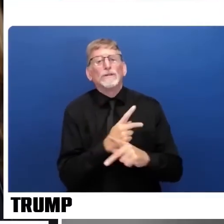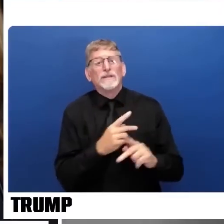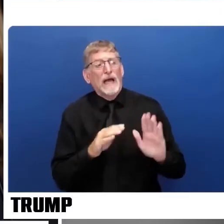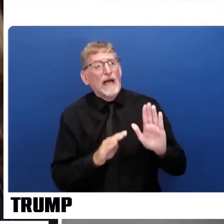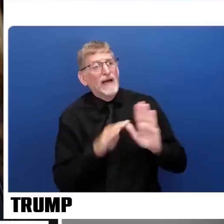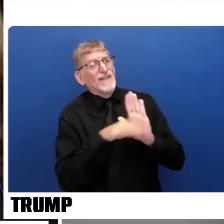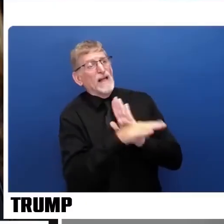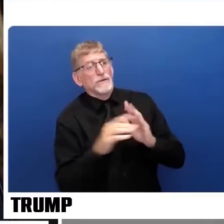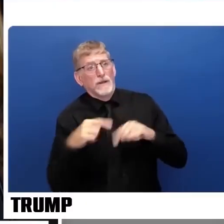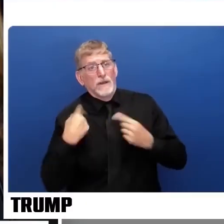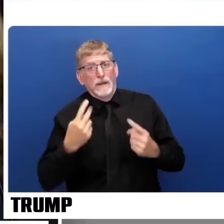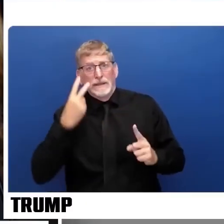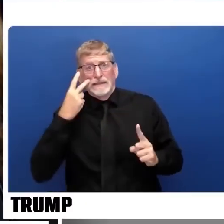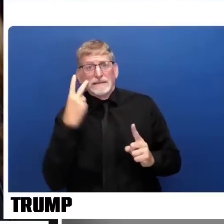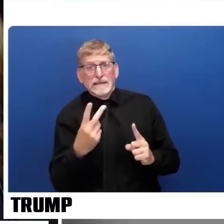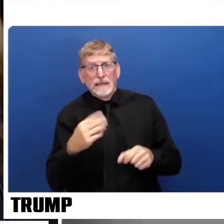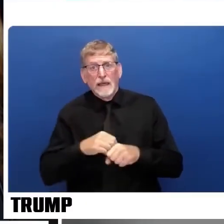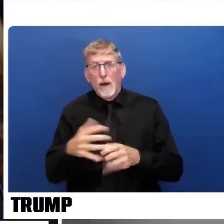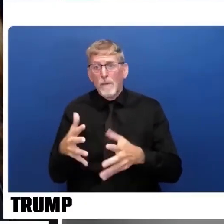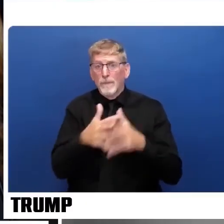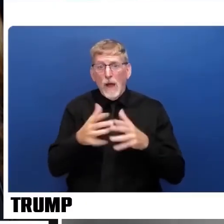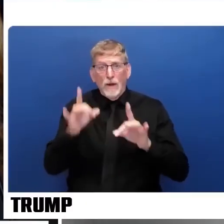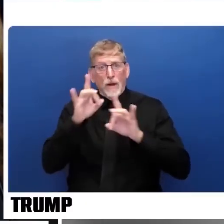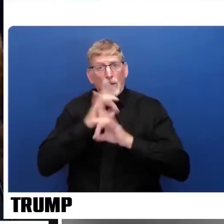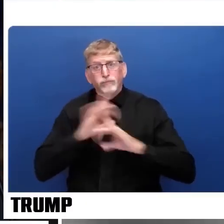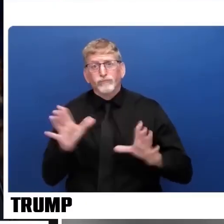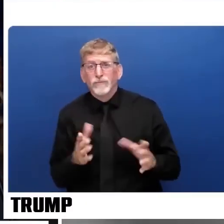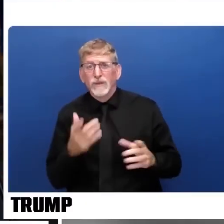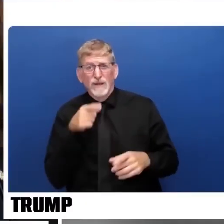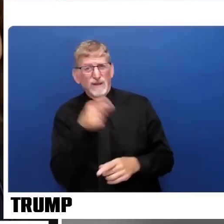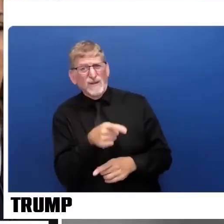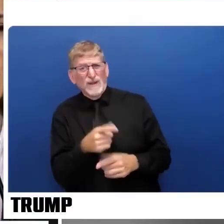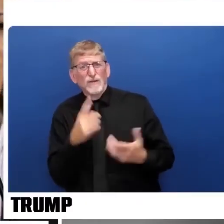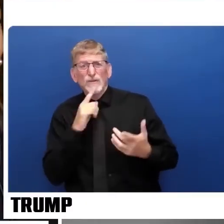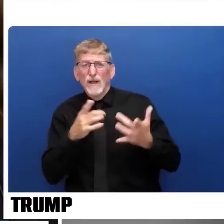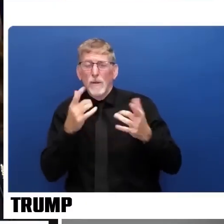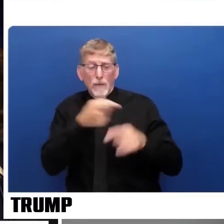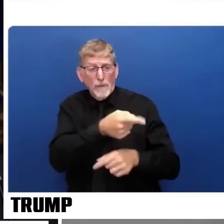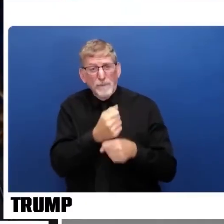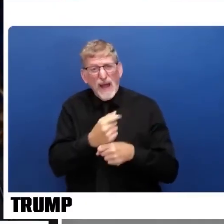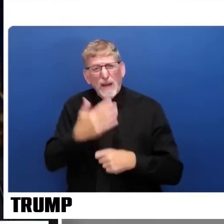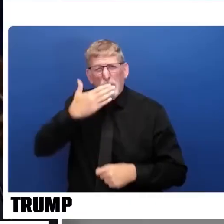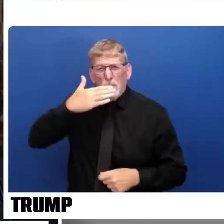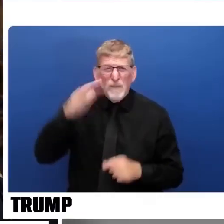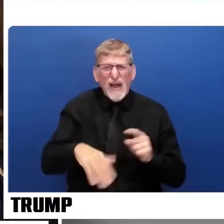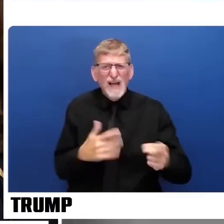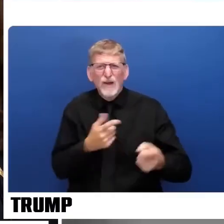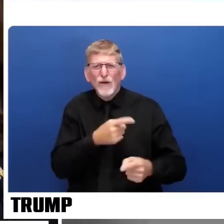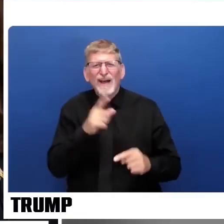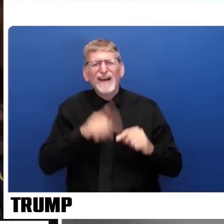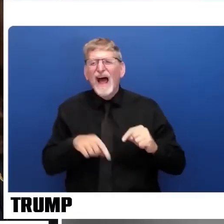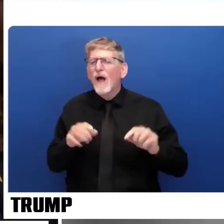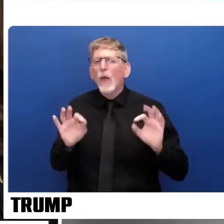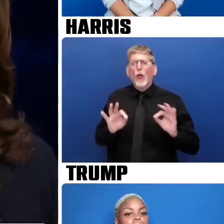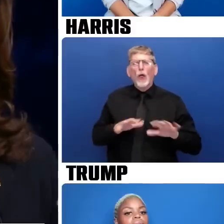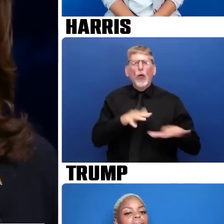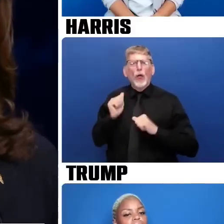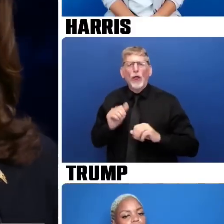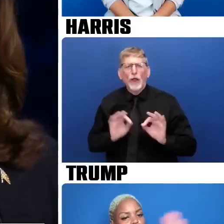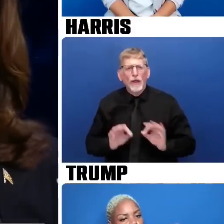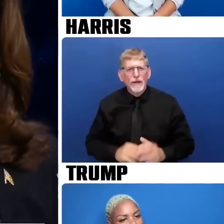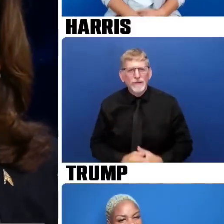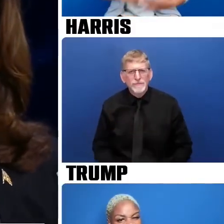economy because inflation has made it so bad, and she can't get away with that. Thank you. Your time is up, Lindsay. I want to respond to that, though. I want to just